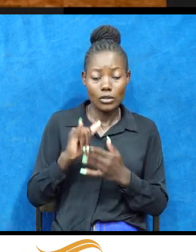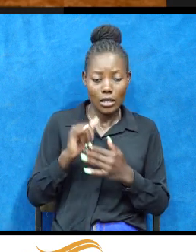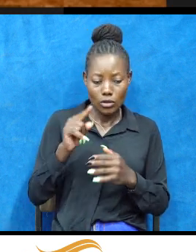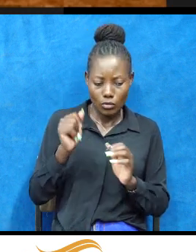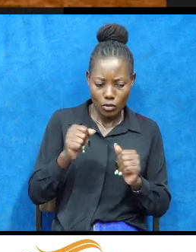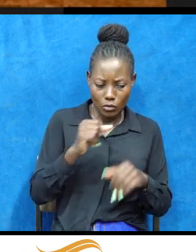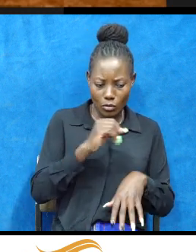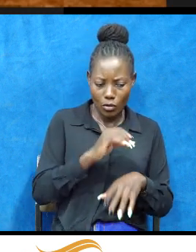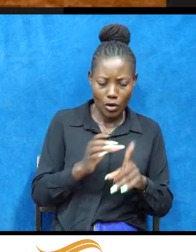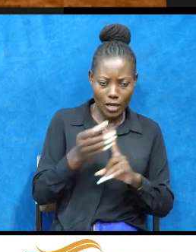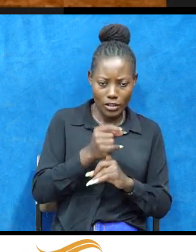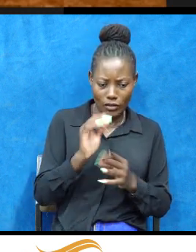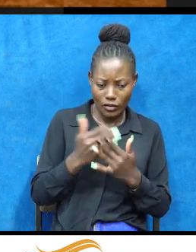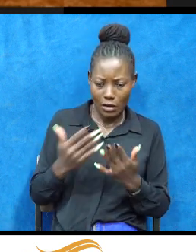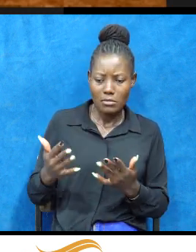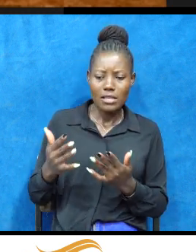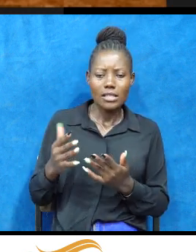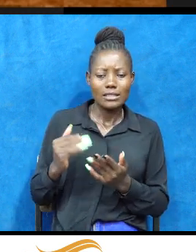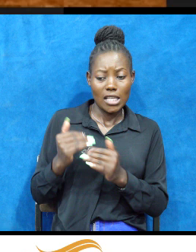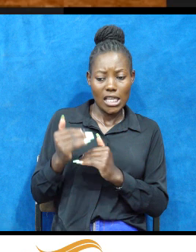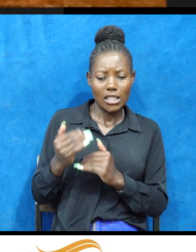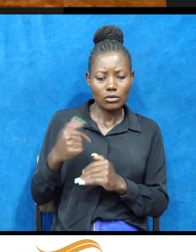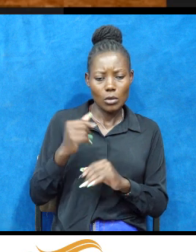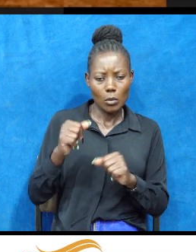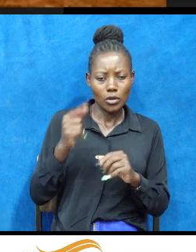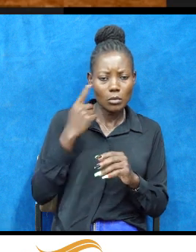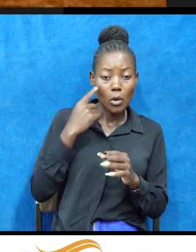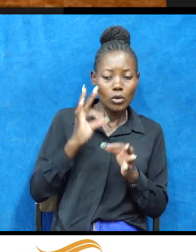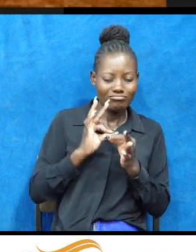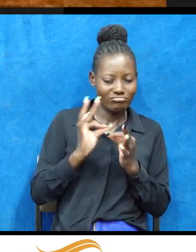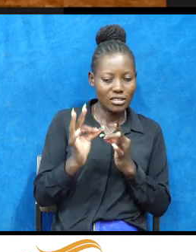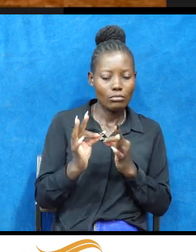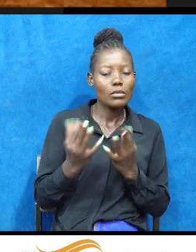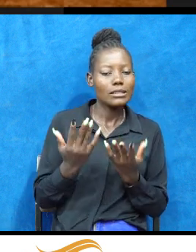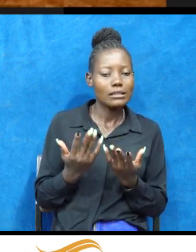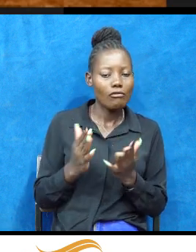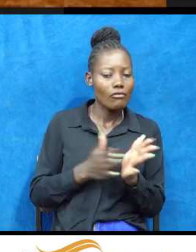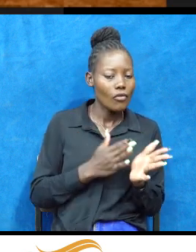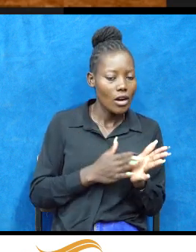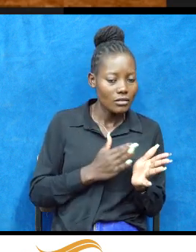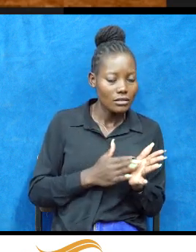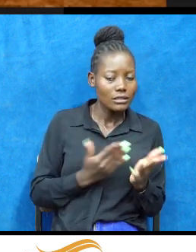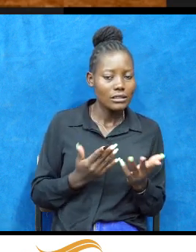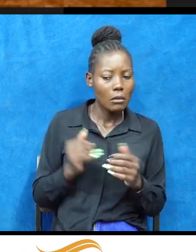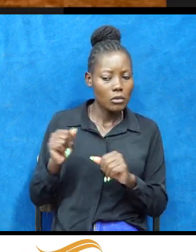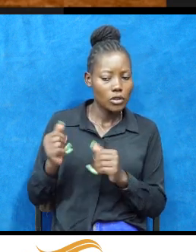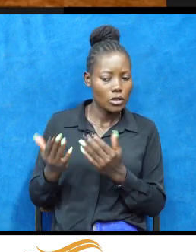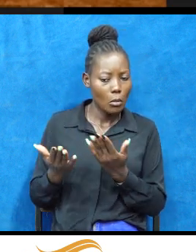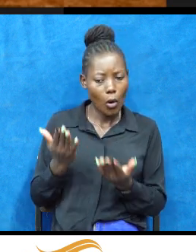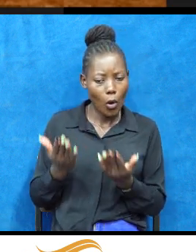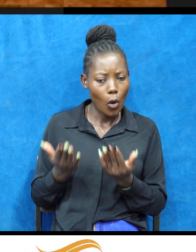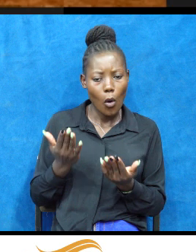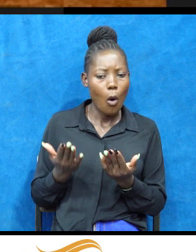to see speed or power. And, you know, you can measure that in different ways. But you know what qualities we